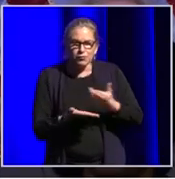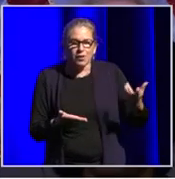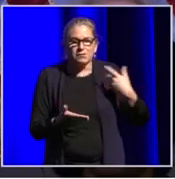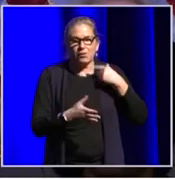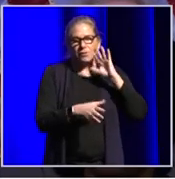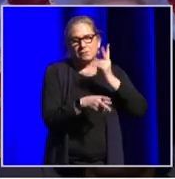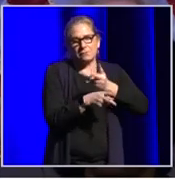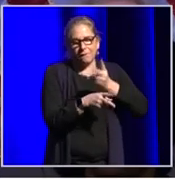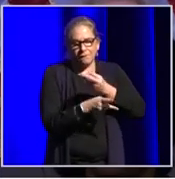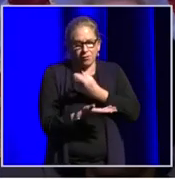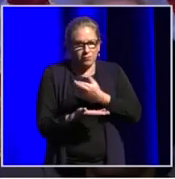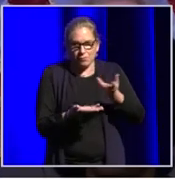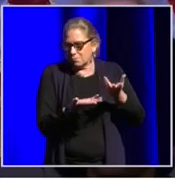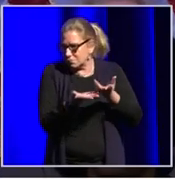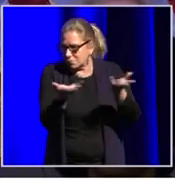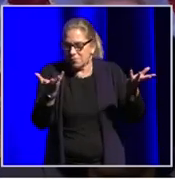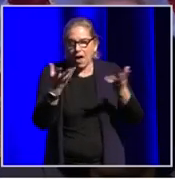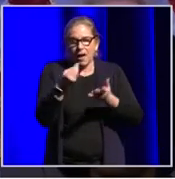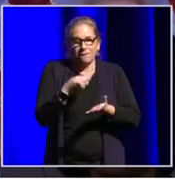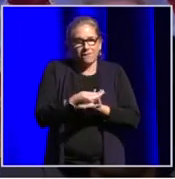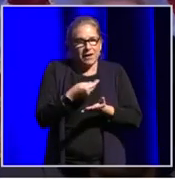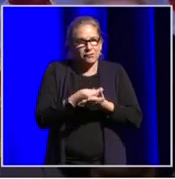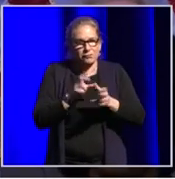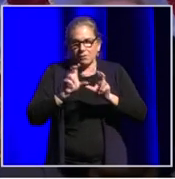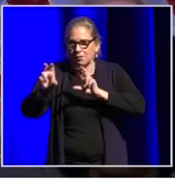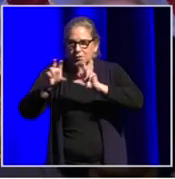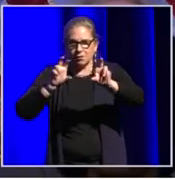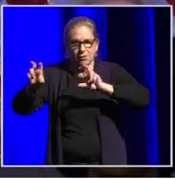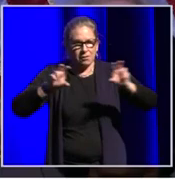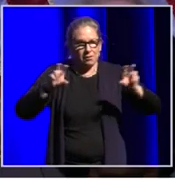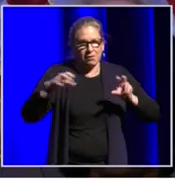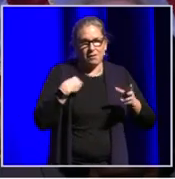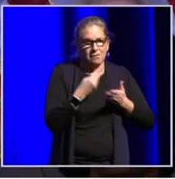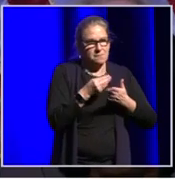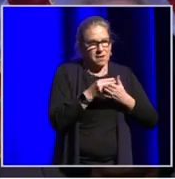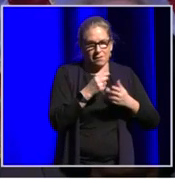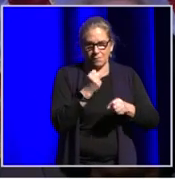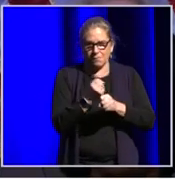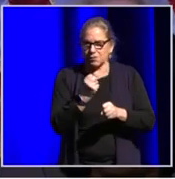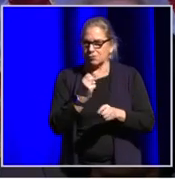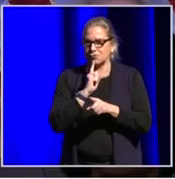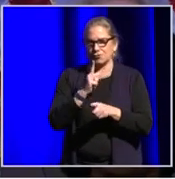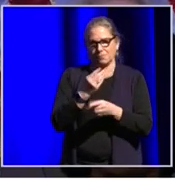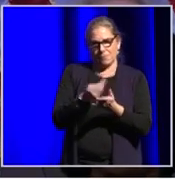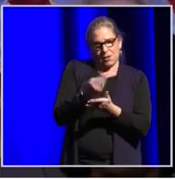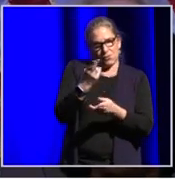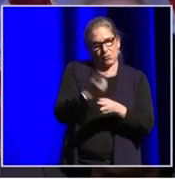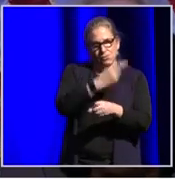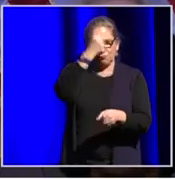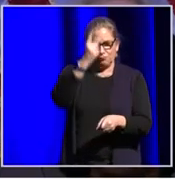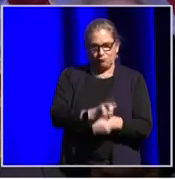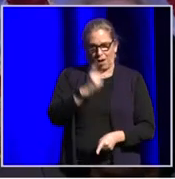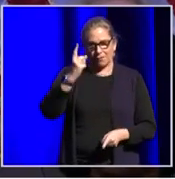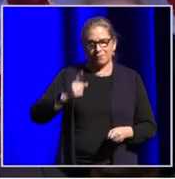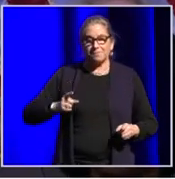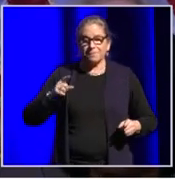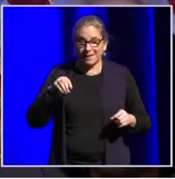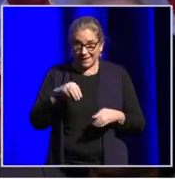we extend support to those in greatest need. It also means making government more accessible and accountable to you, the